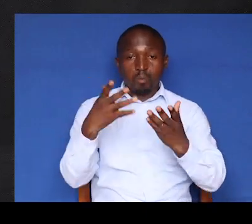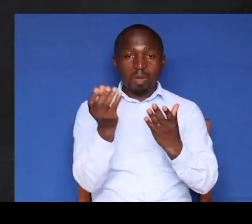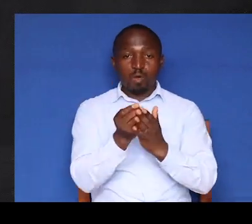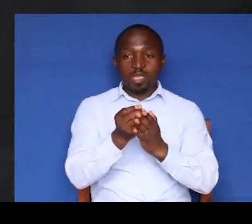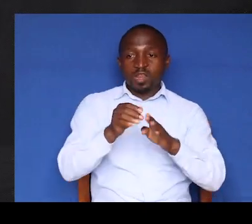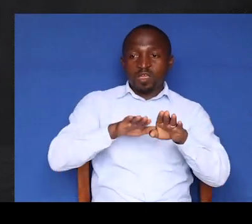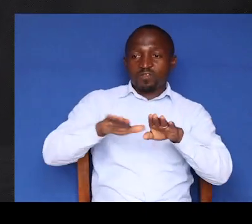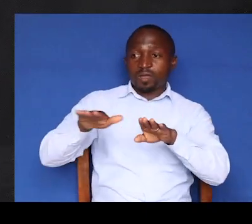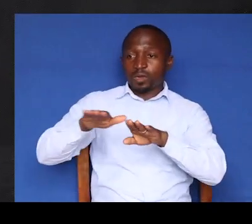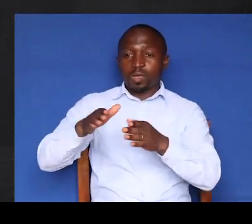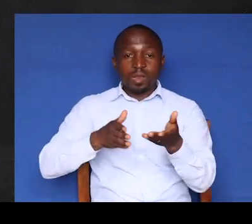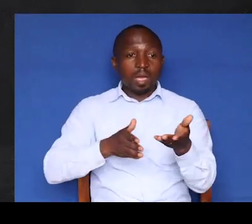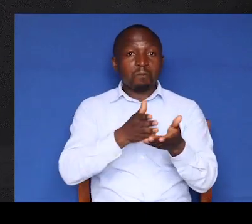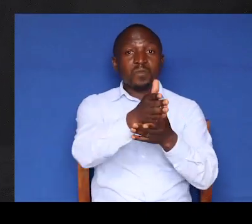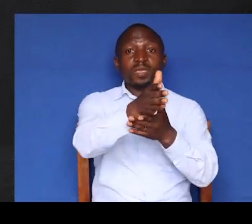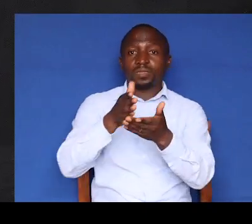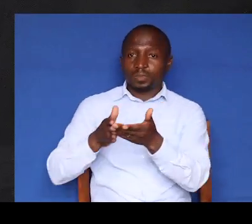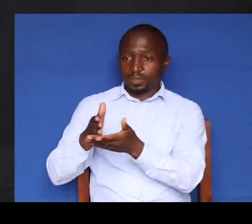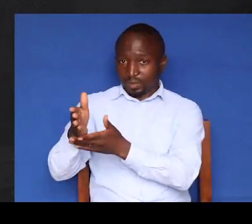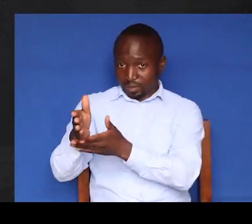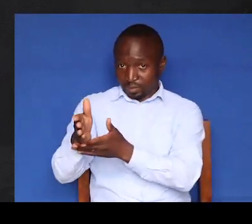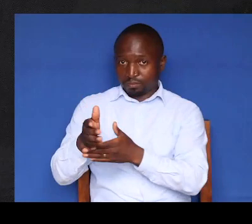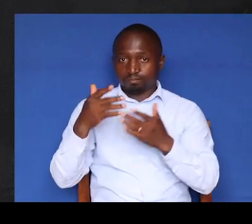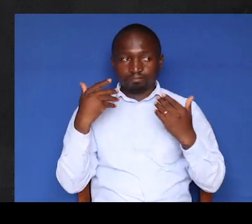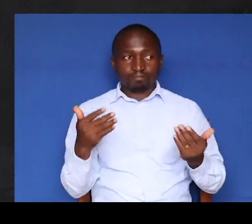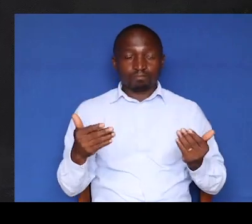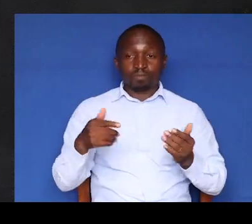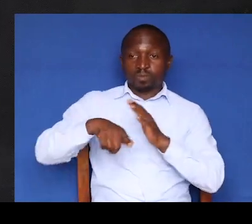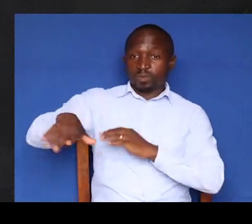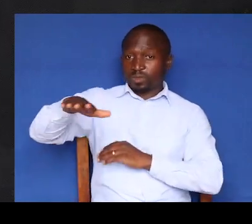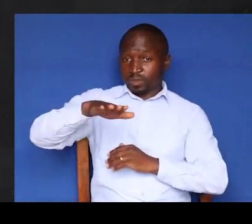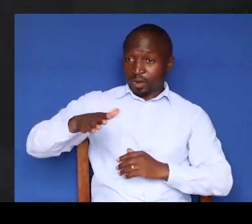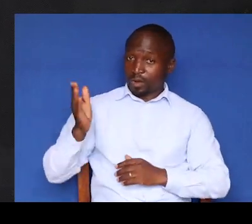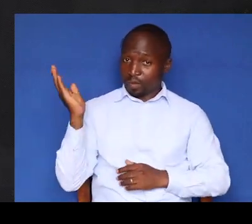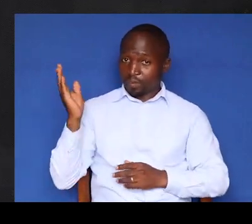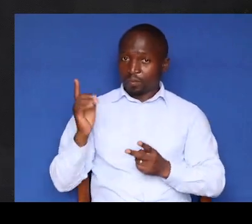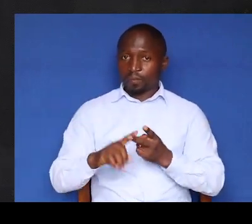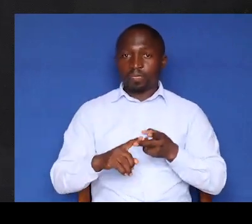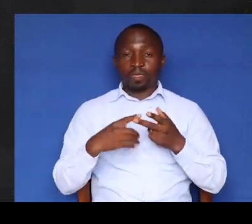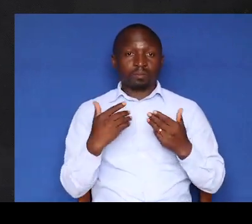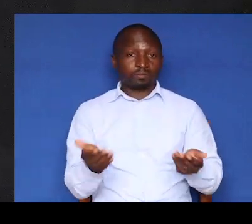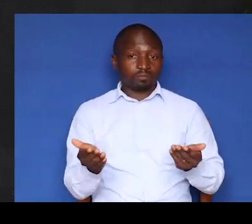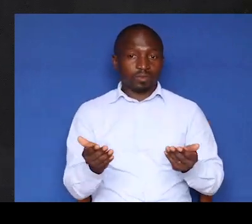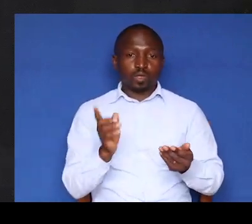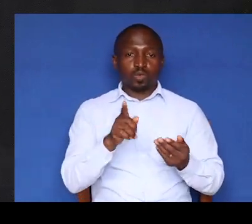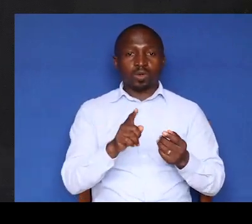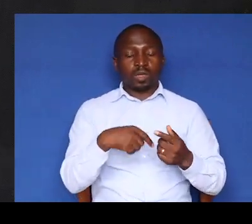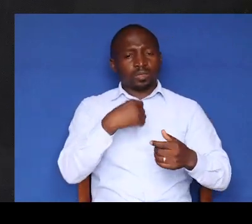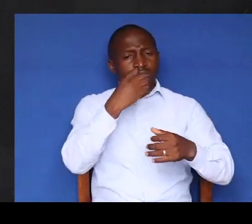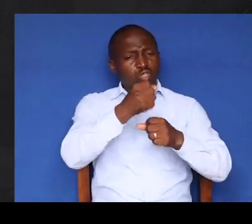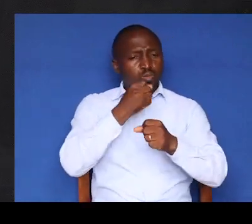tributaries pass through. Now, in the catchment areas, a number of